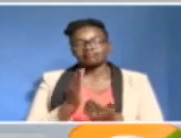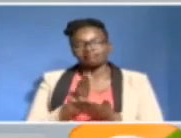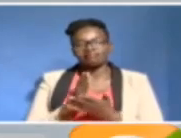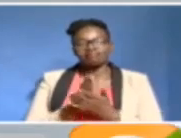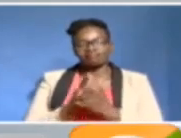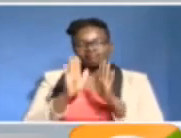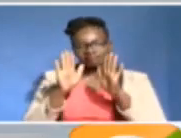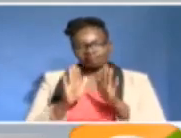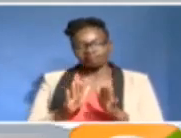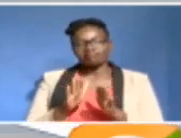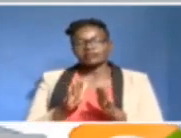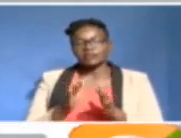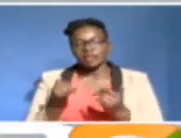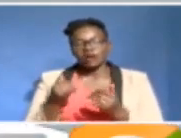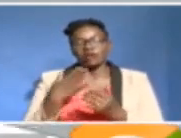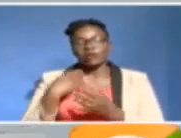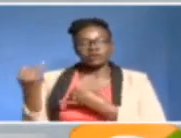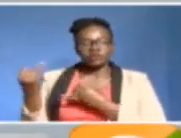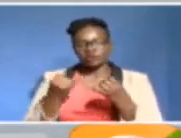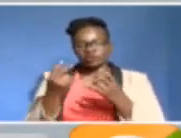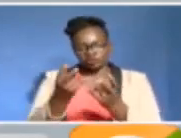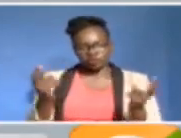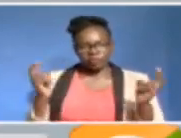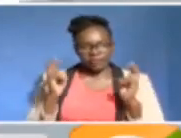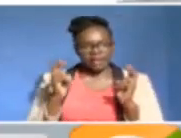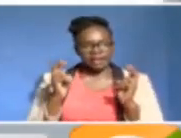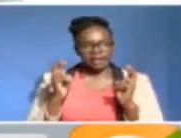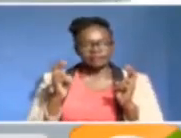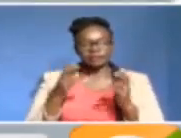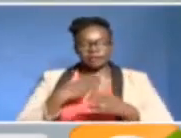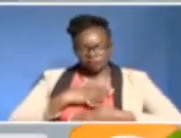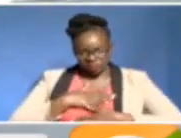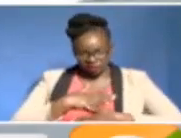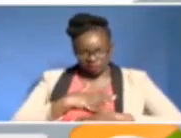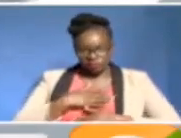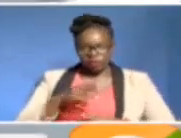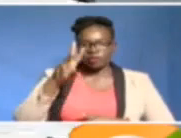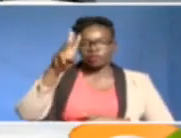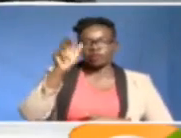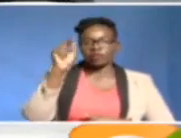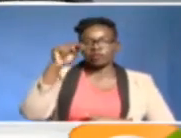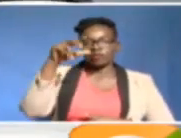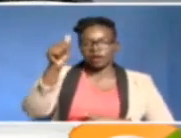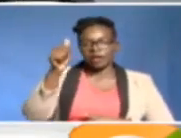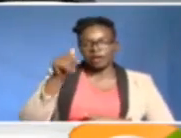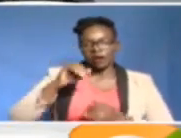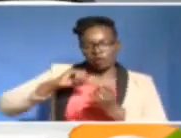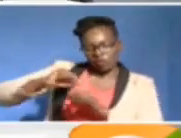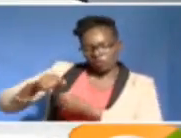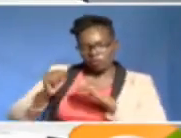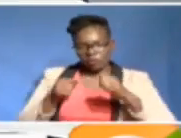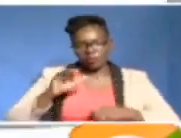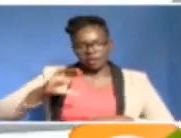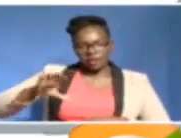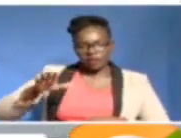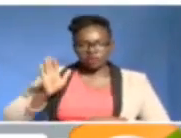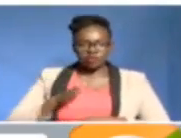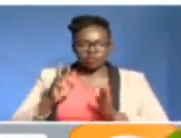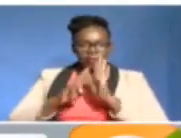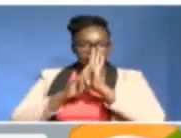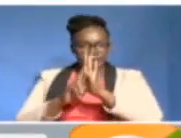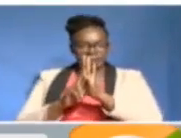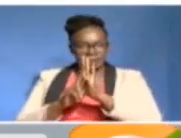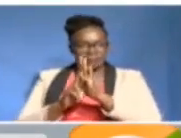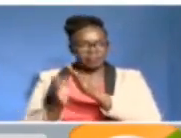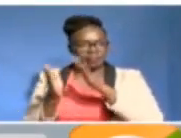Let me introduce my panel. To my left, Honorable Gladys Wanga, who is the Homa Bay County Women's Rep. Thank you for joining us. Thank you, Victoria. Glam